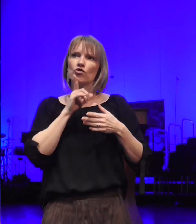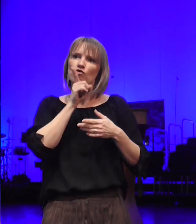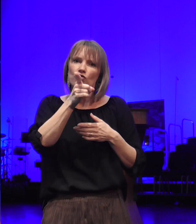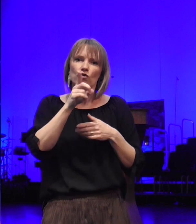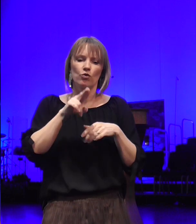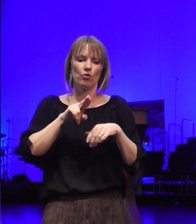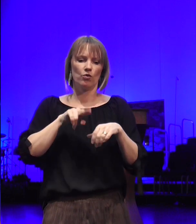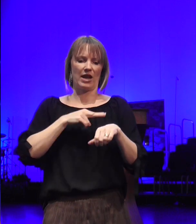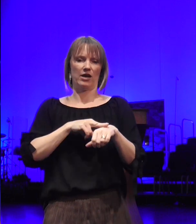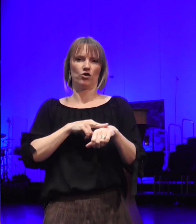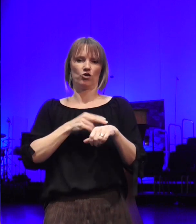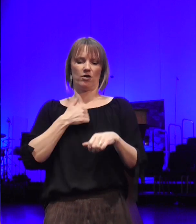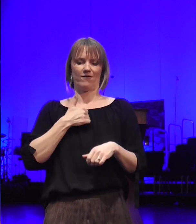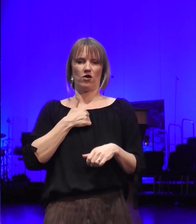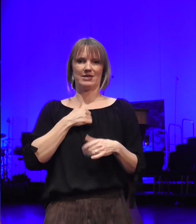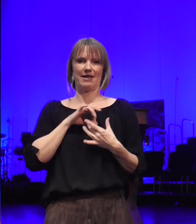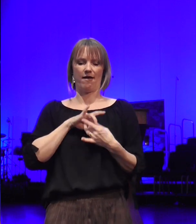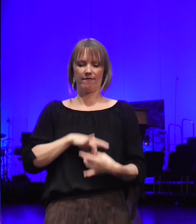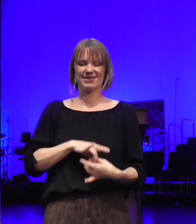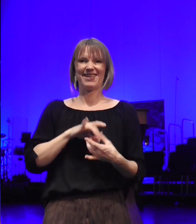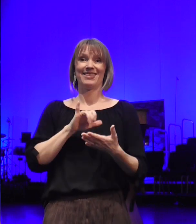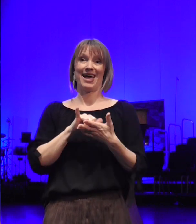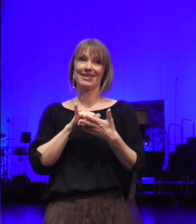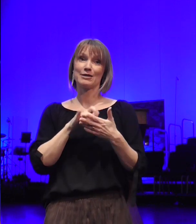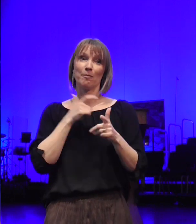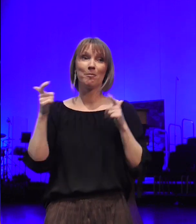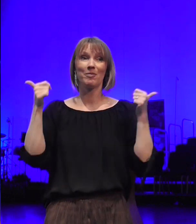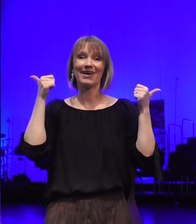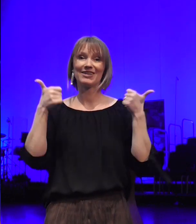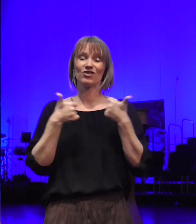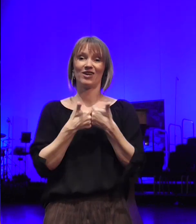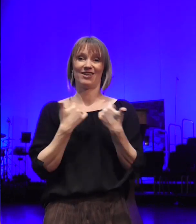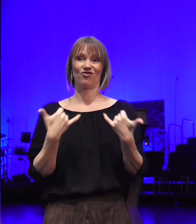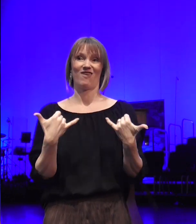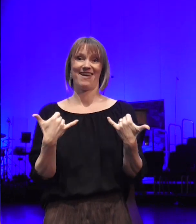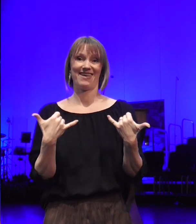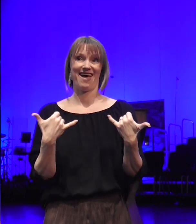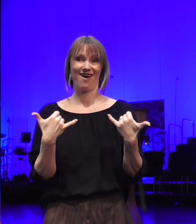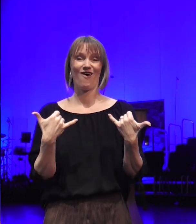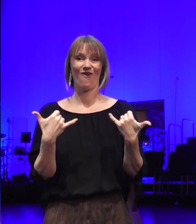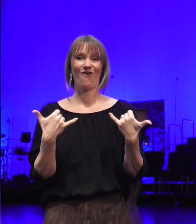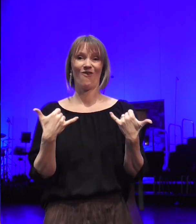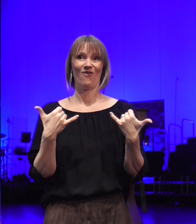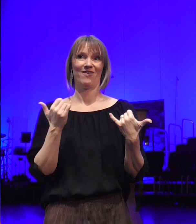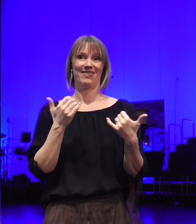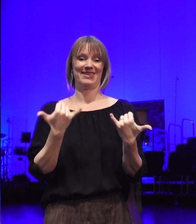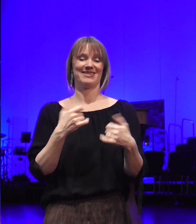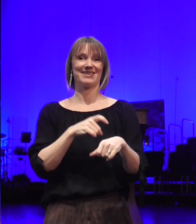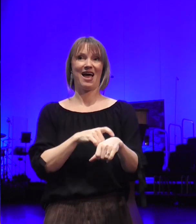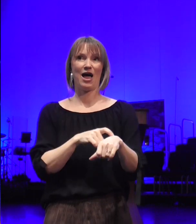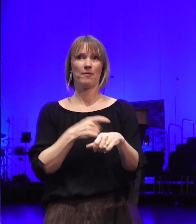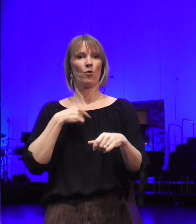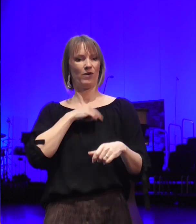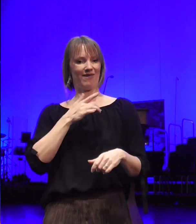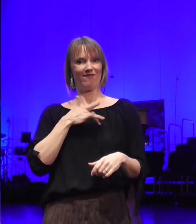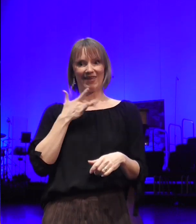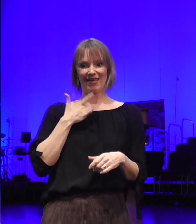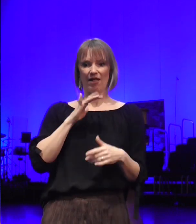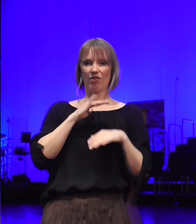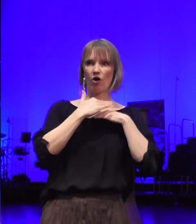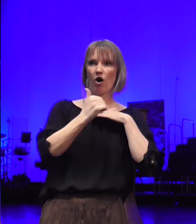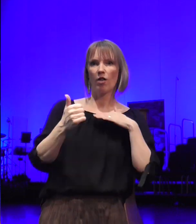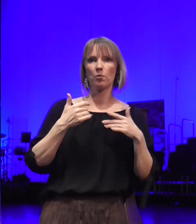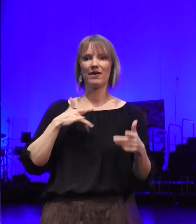probably is the greatest challenge of our modern era. We feel that intention. We feel that calling. We feel